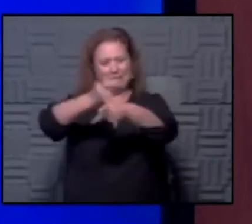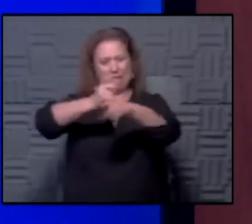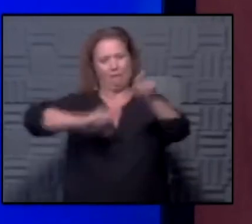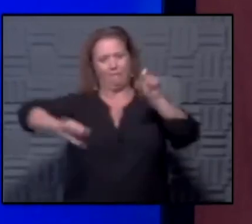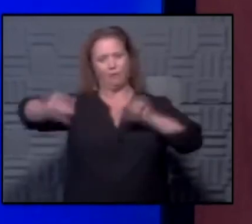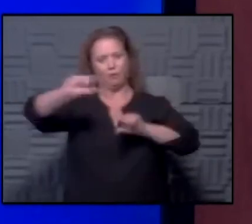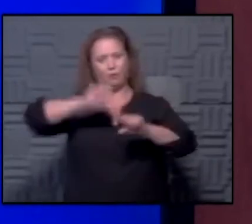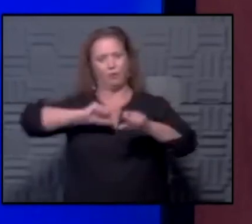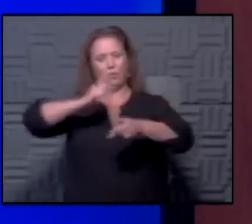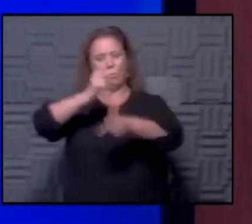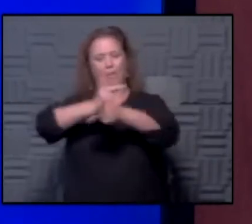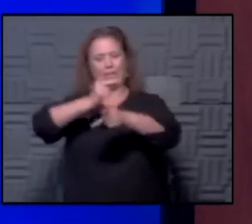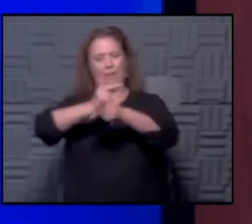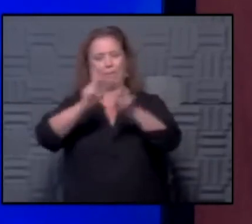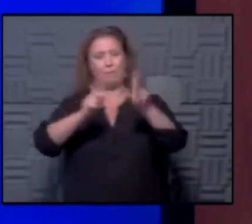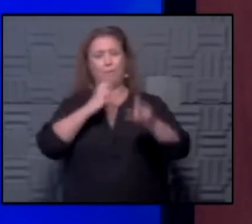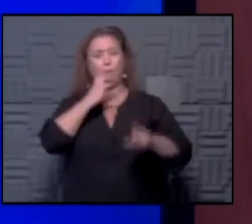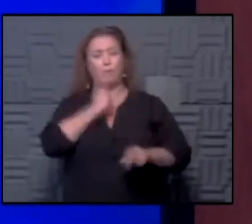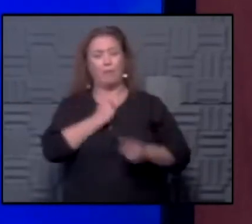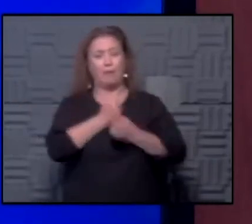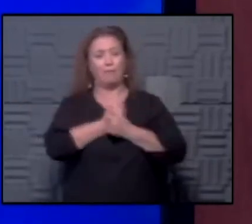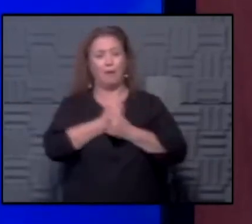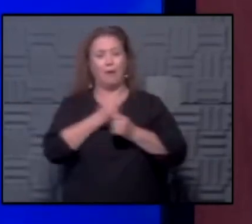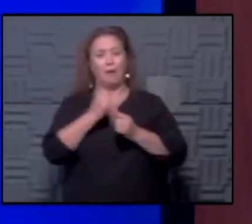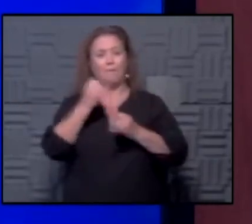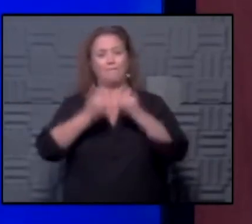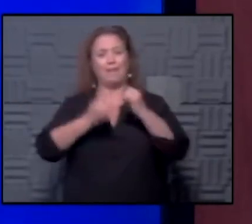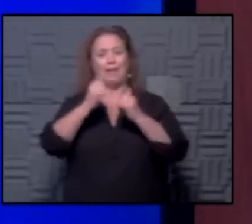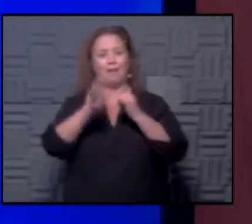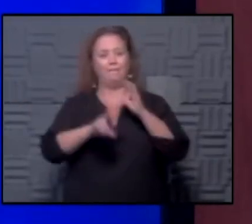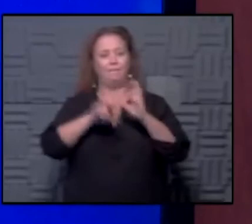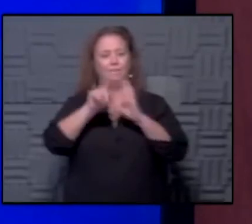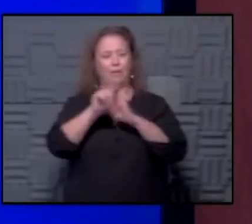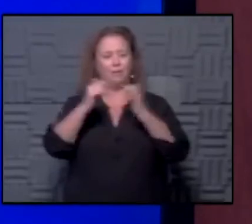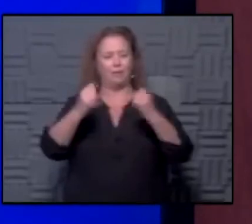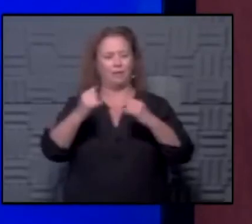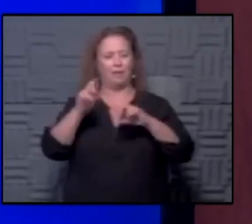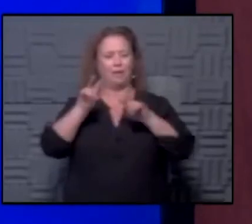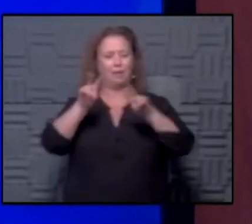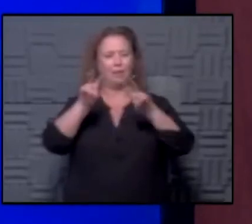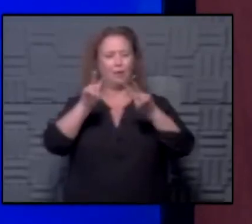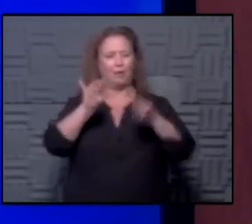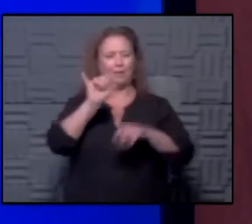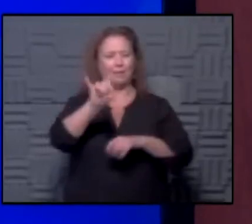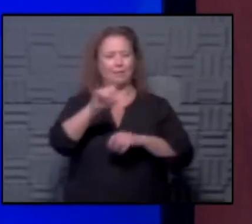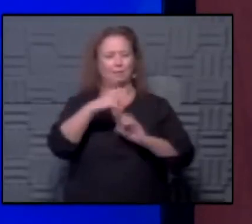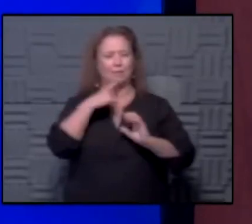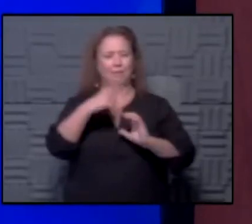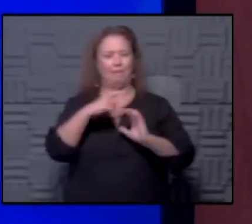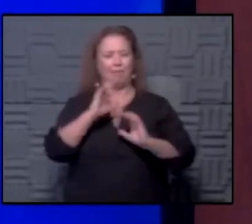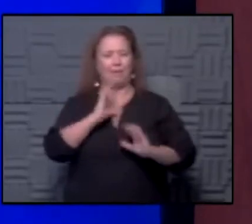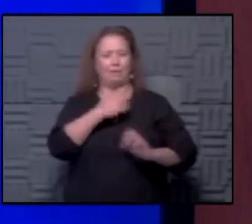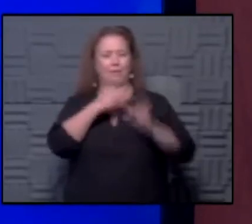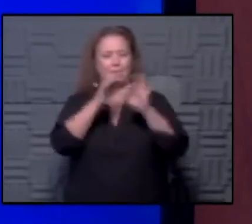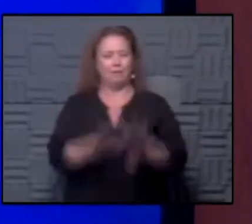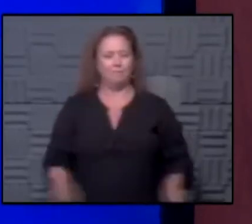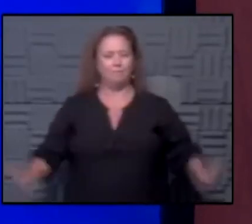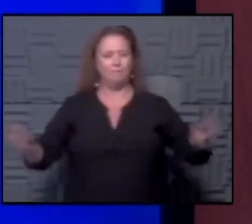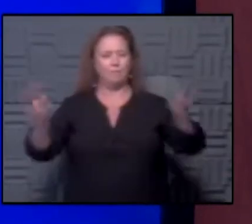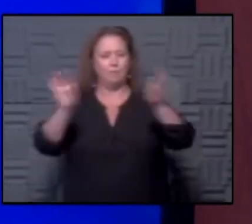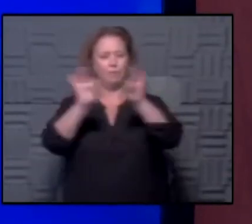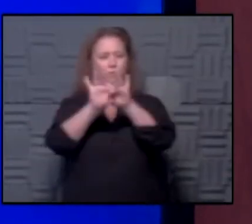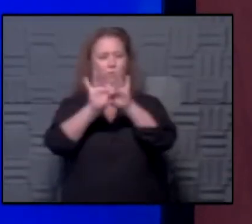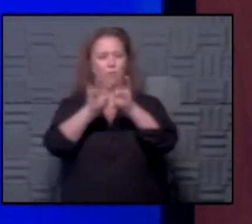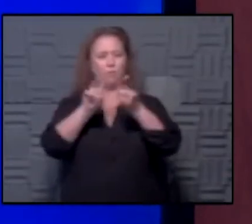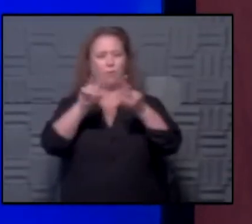That's how we take care of those who we love. Hey, we have a final video here today. Take a look at this because I think it will tell us just how important it is to